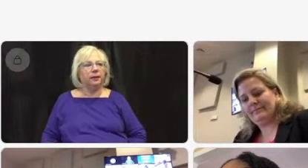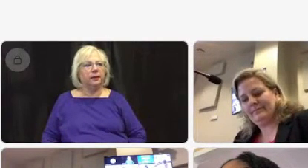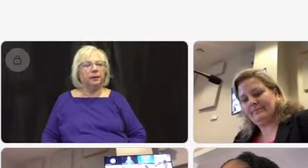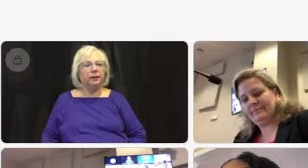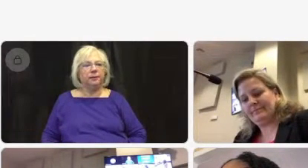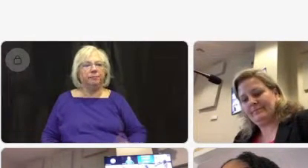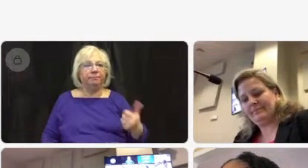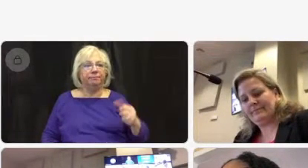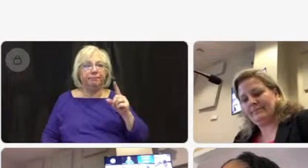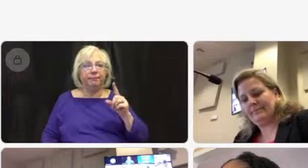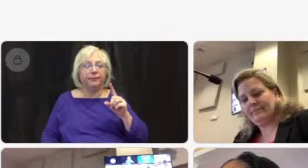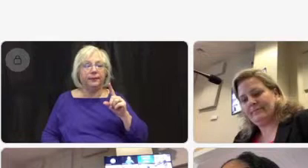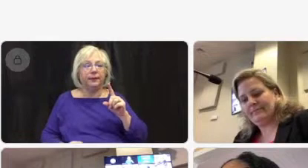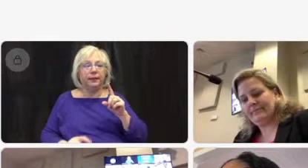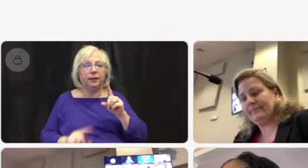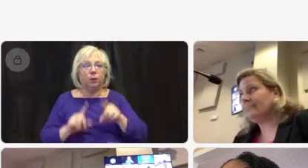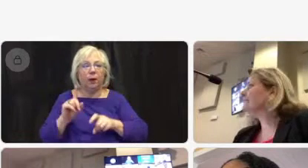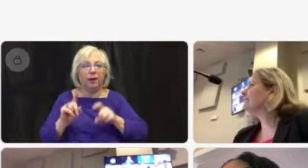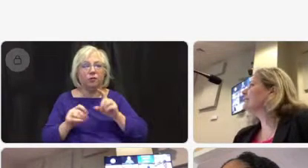Any questions on item number 16?